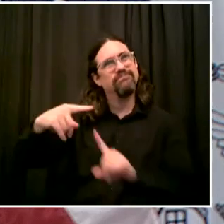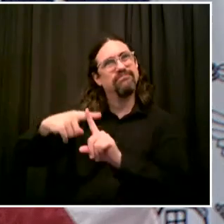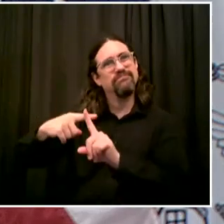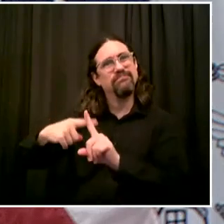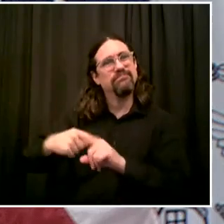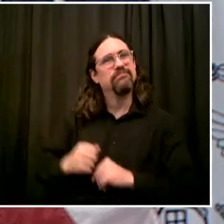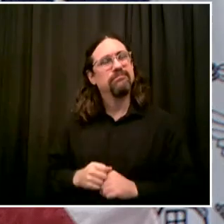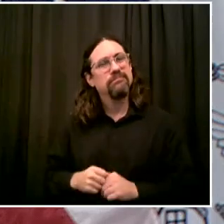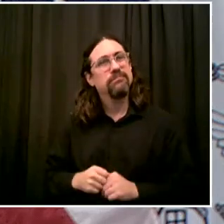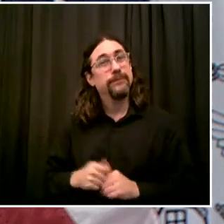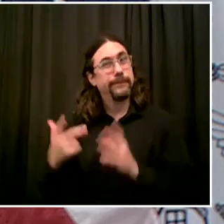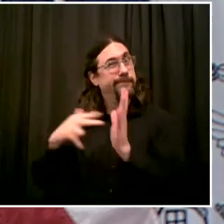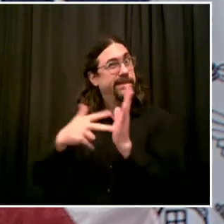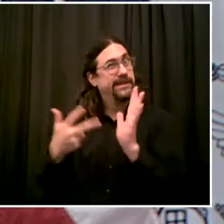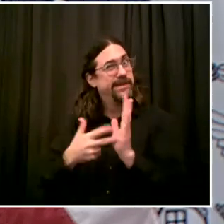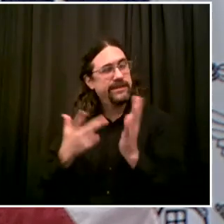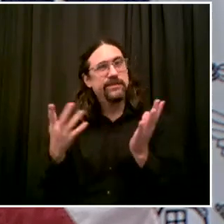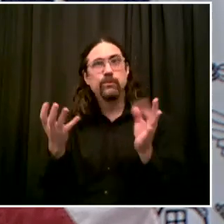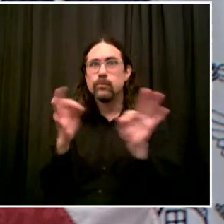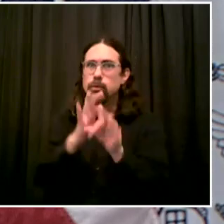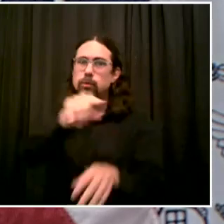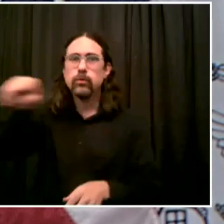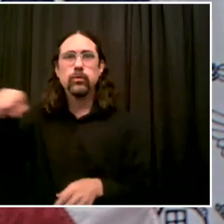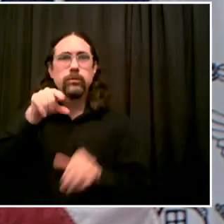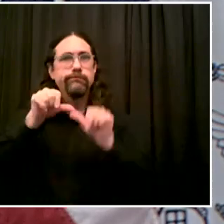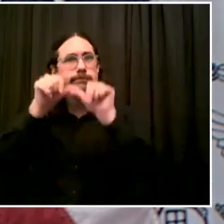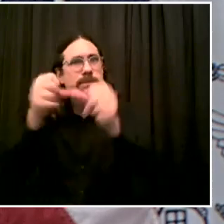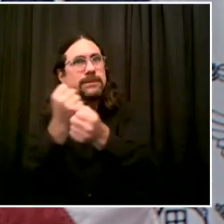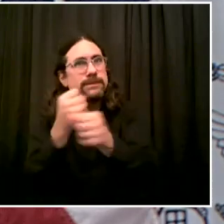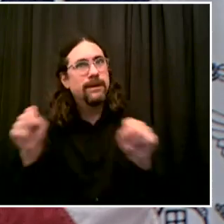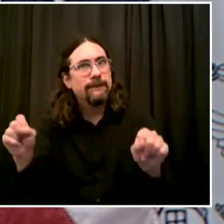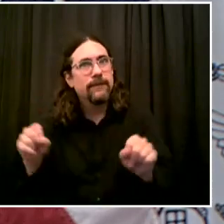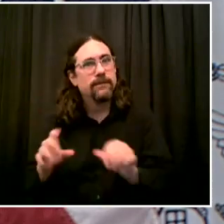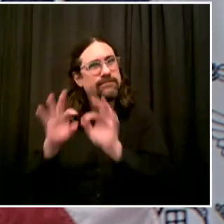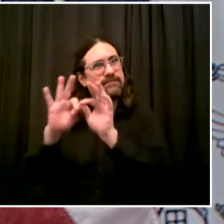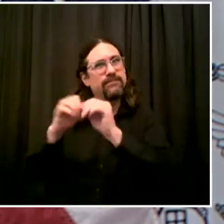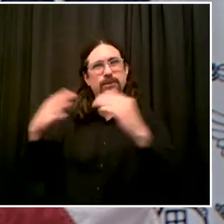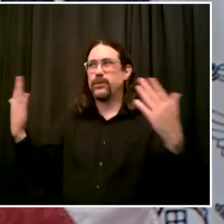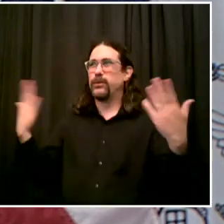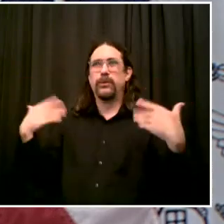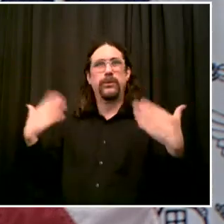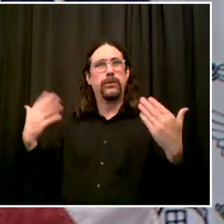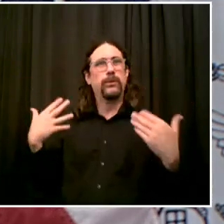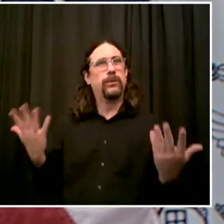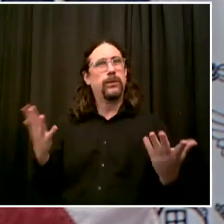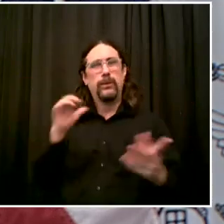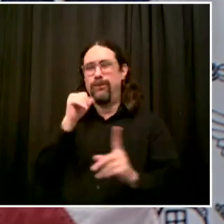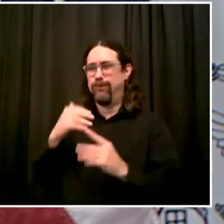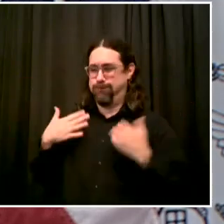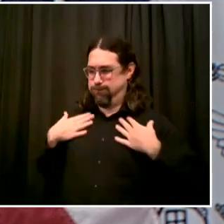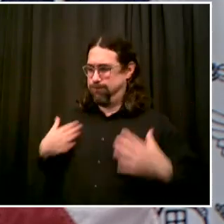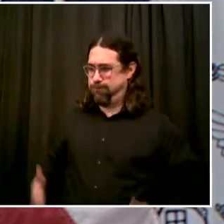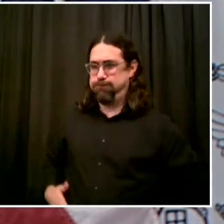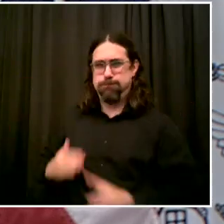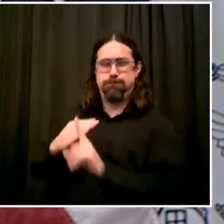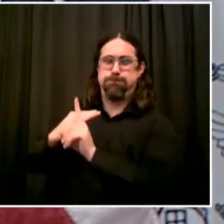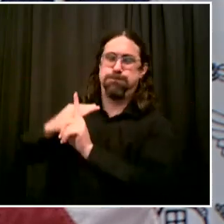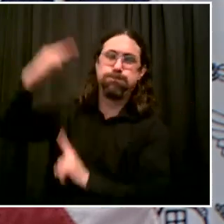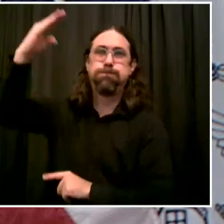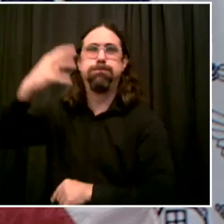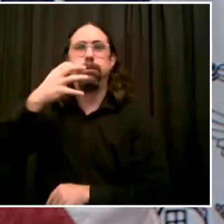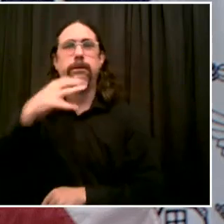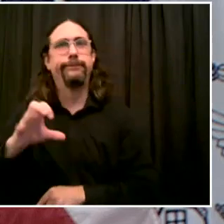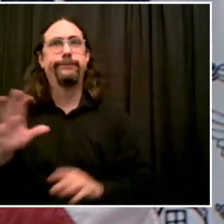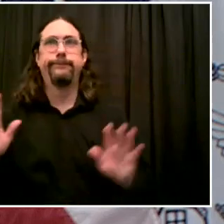greatest challenges, our seniors in particular, folks with healthcare challenges, our kids, families that